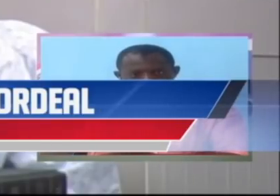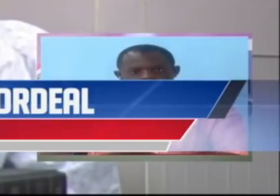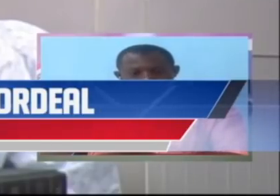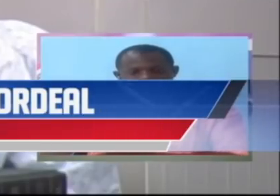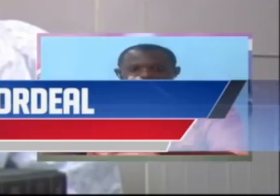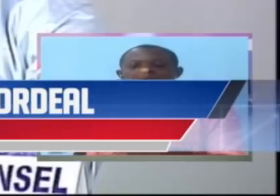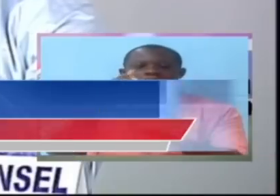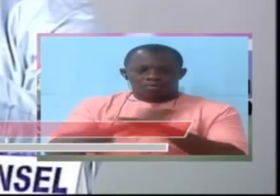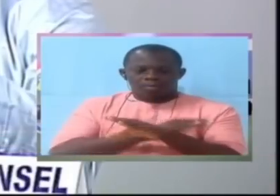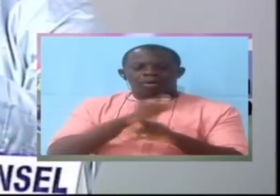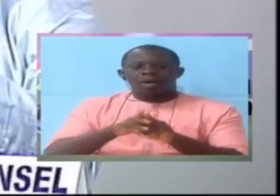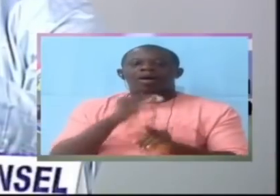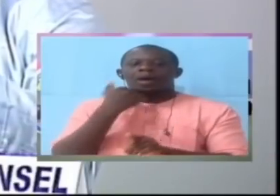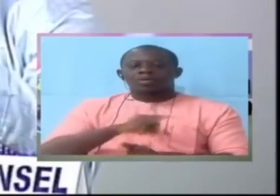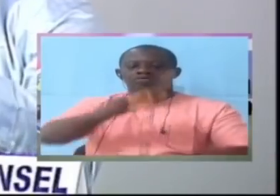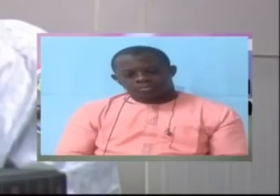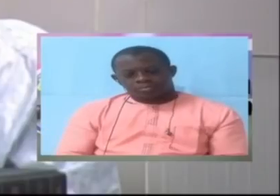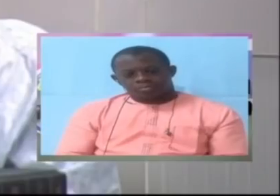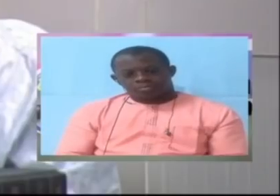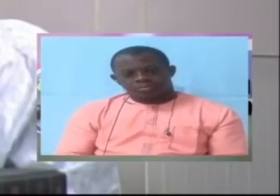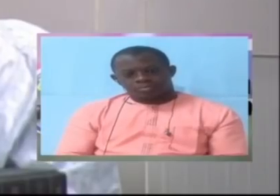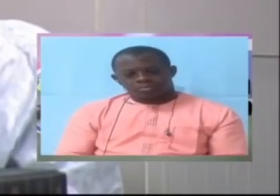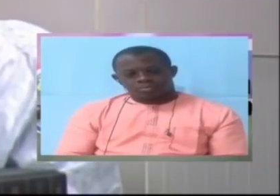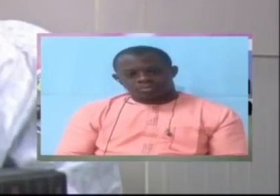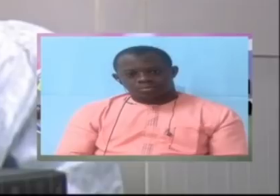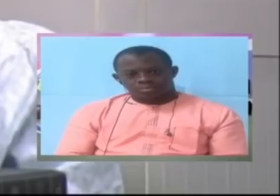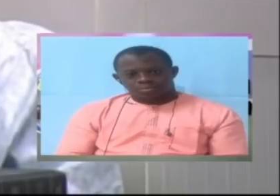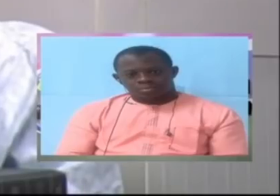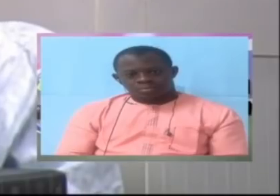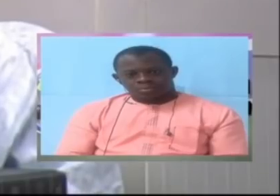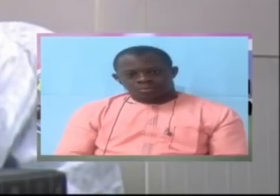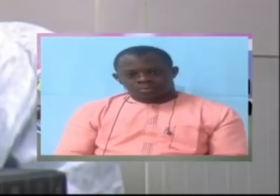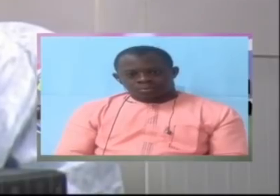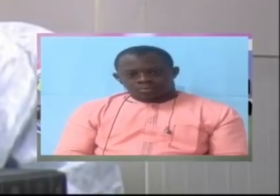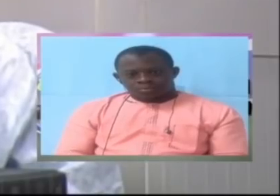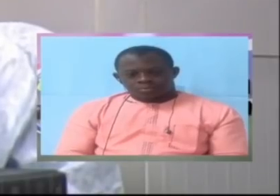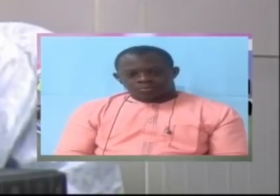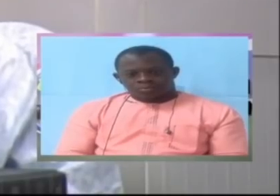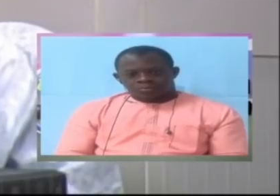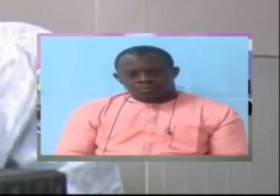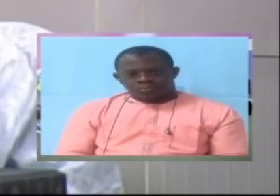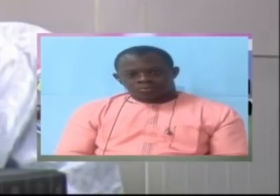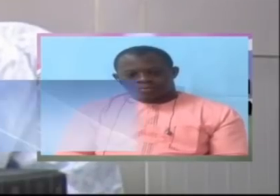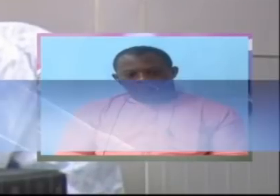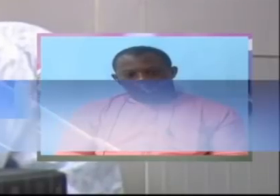more than 40 people were arrested and kept at the barracks, and they went through a lot of hardship at the hands of the security